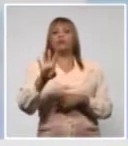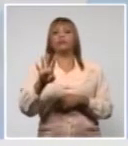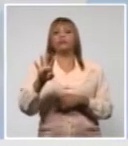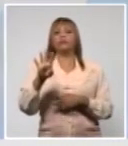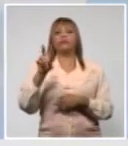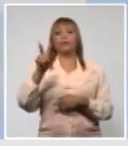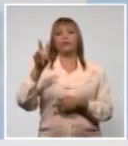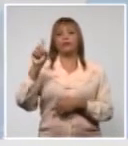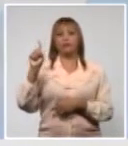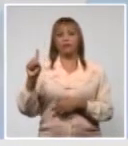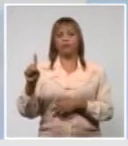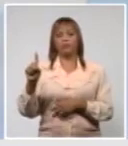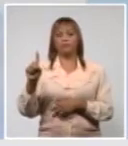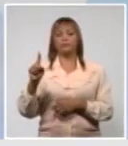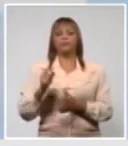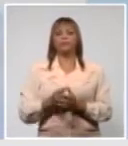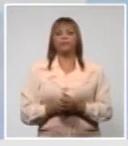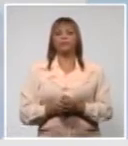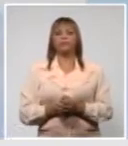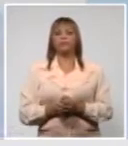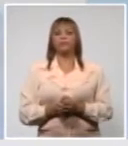cases. Yesterday,